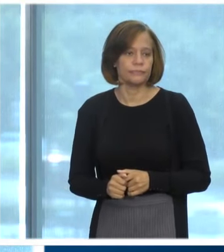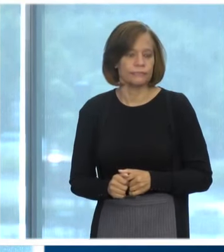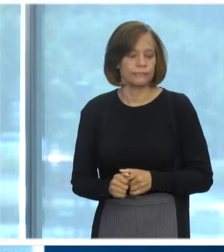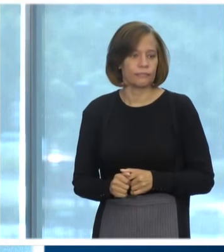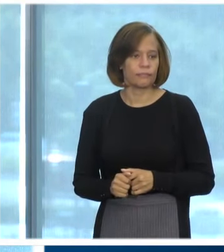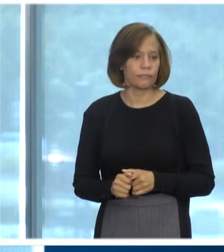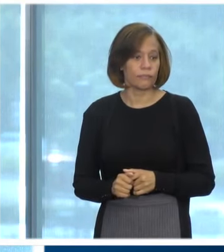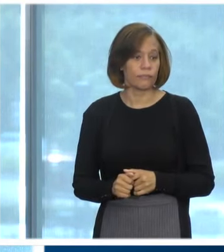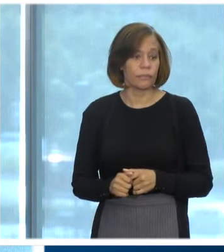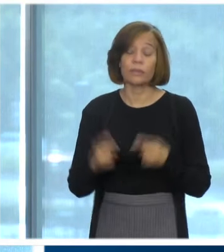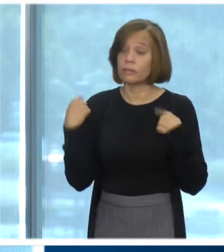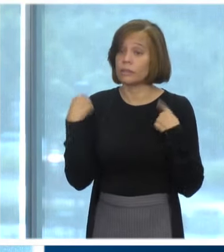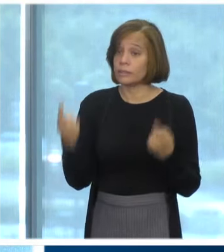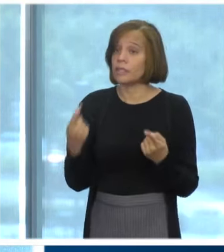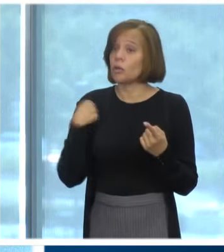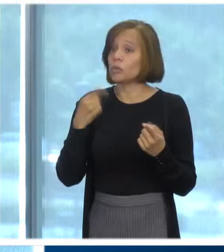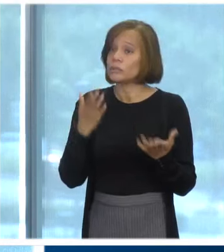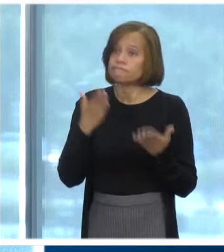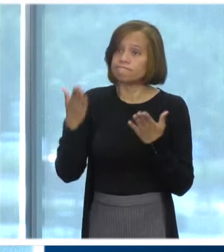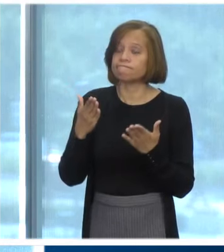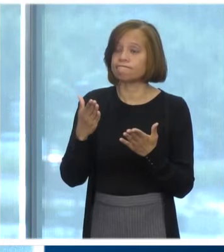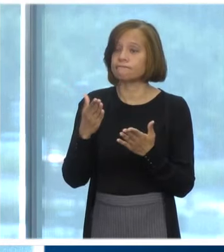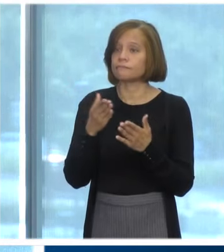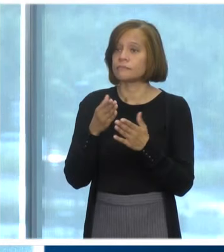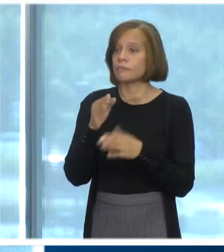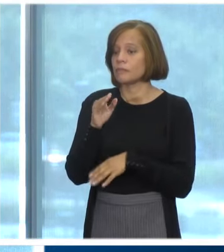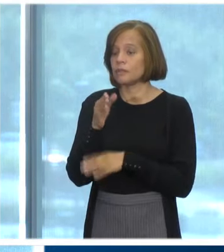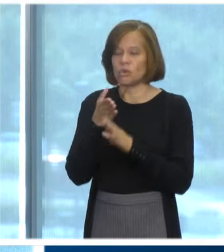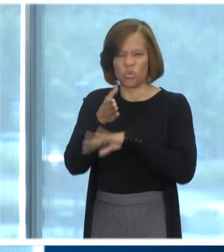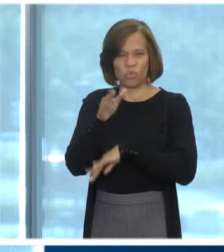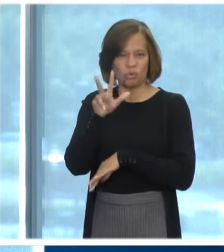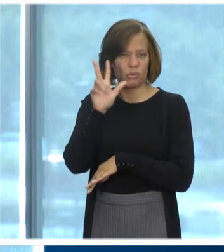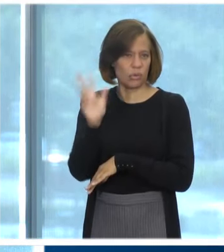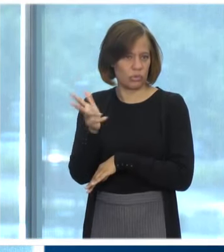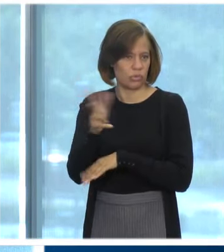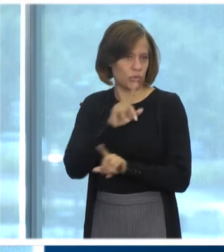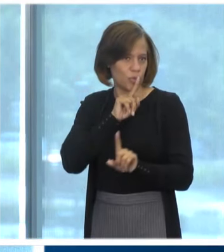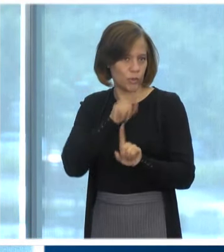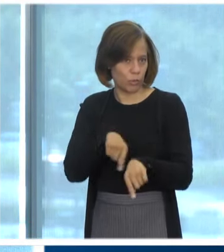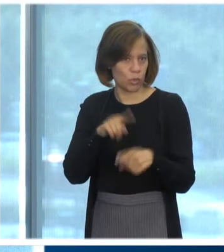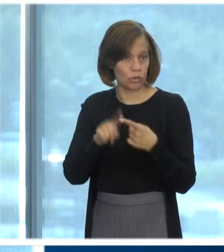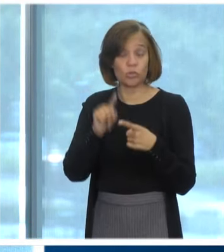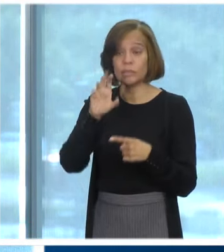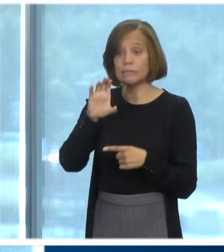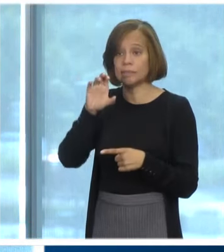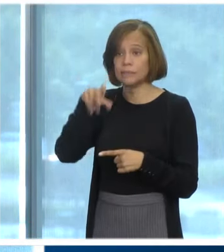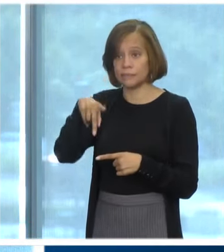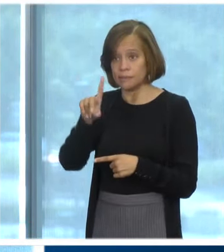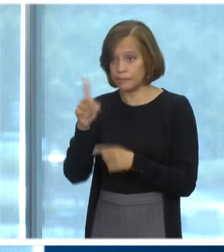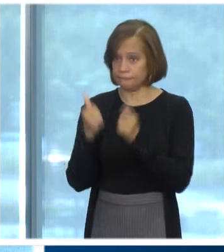To date, we have submitted over 30 reports to the CPD chain of command, and of